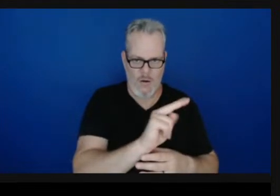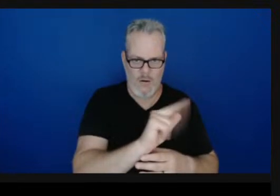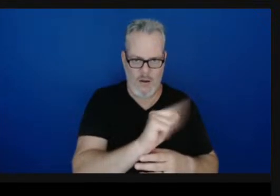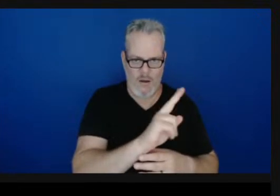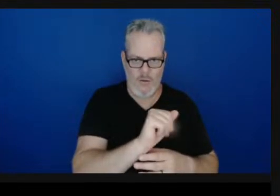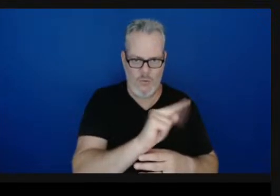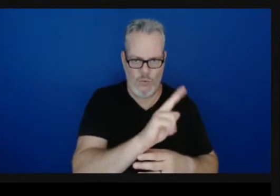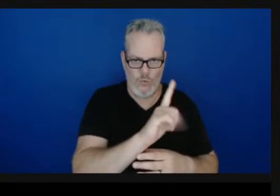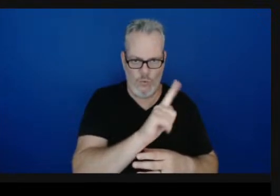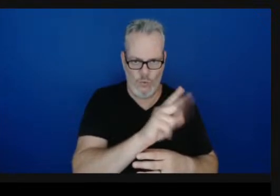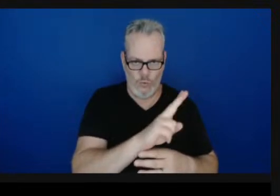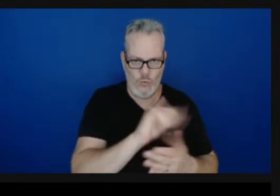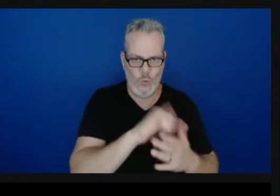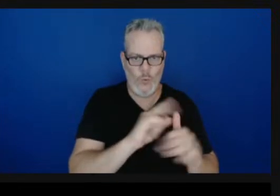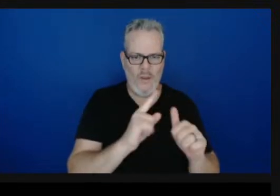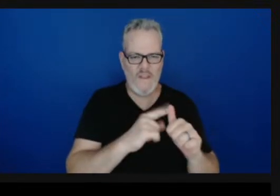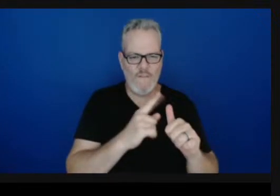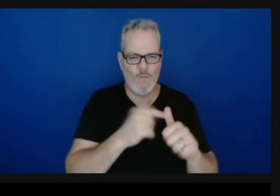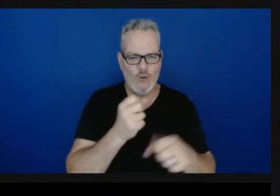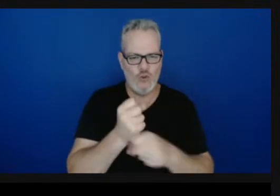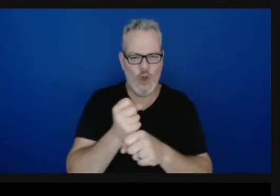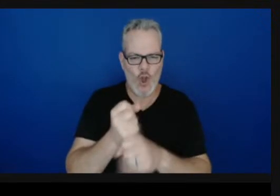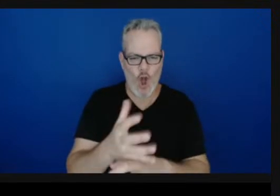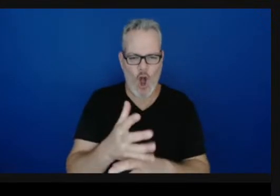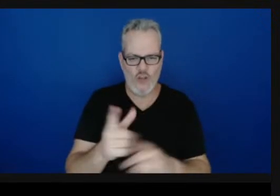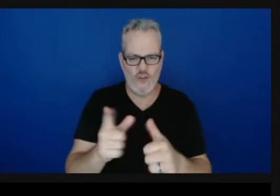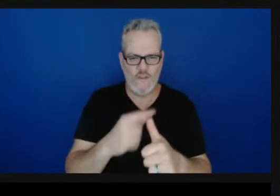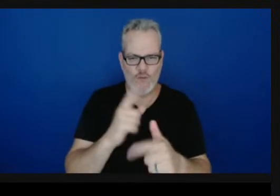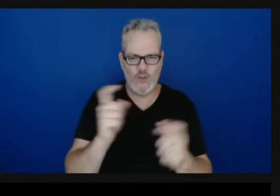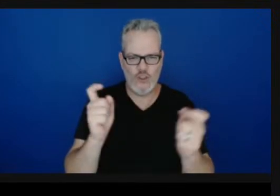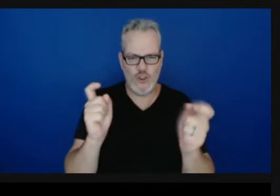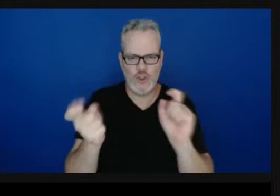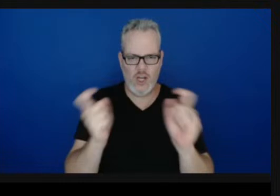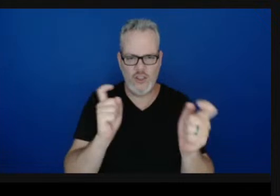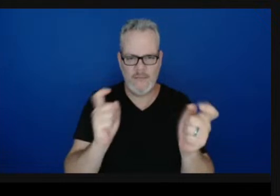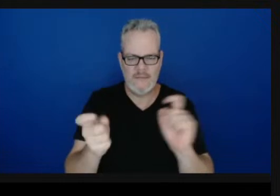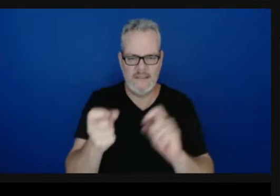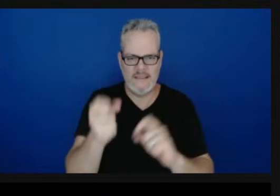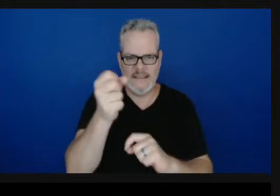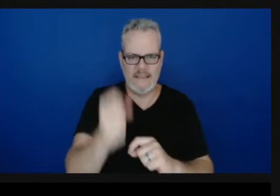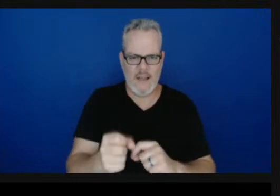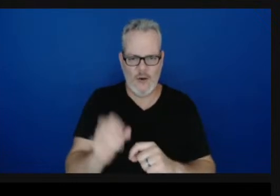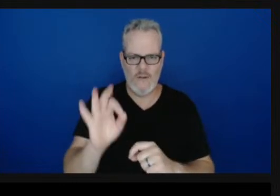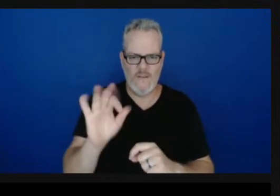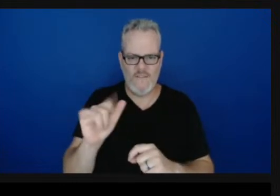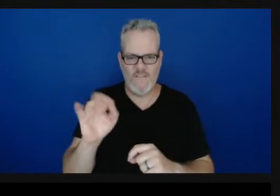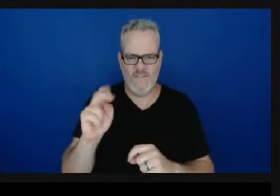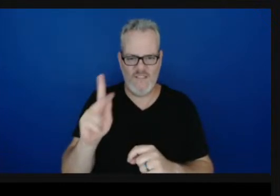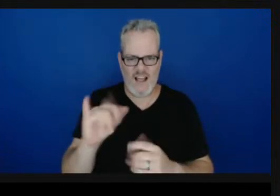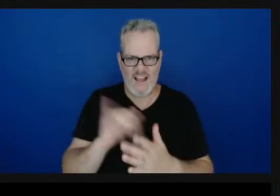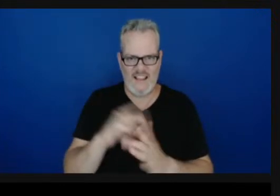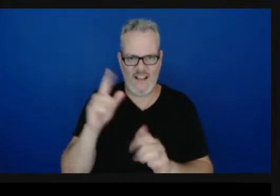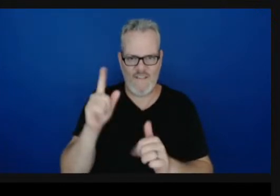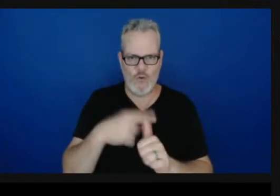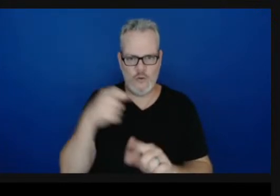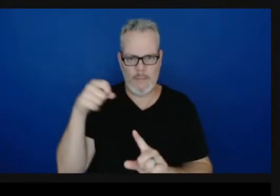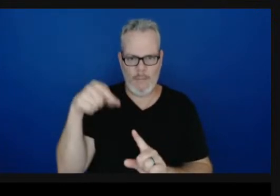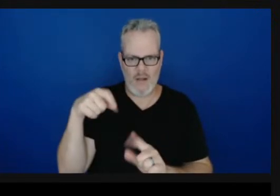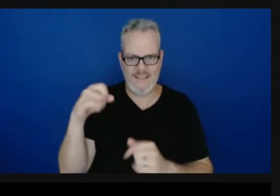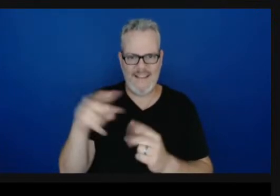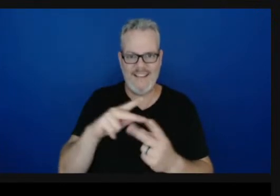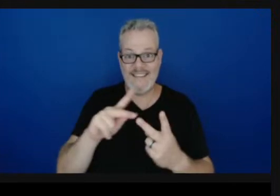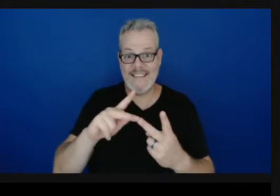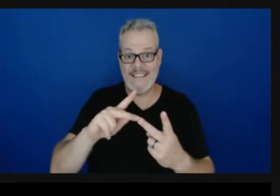think that first one was the one that caused that first adjustment in the south flank in that first pulse right there. And then the second pulse also had a